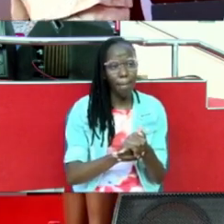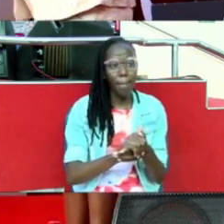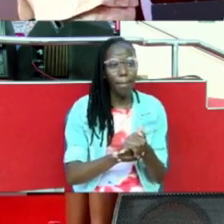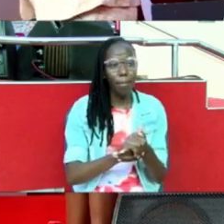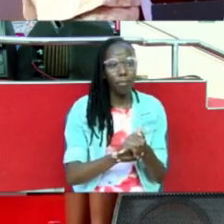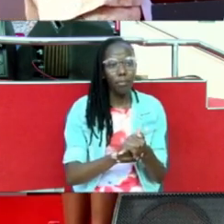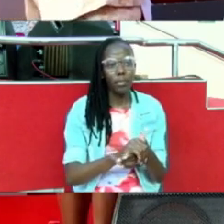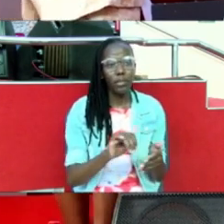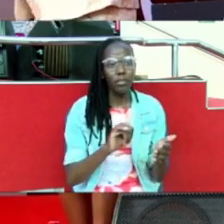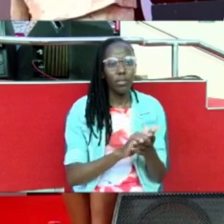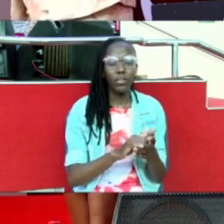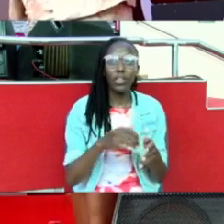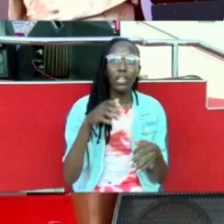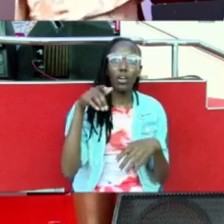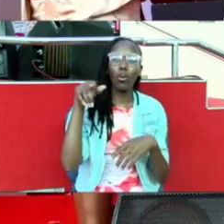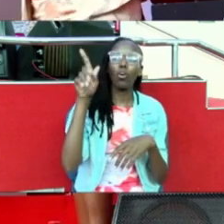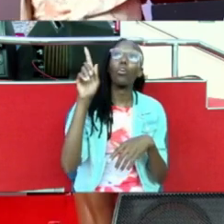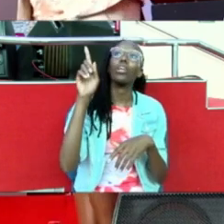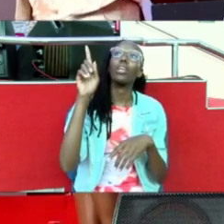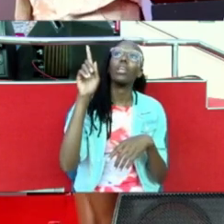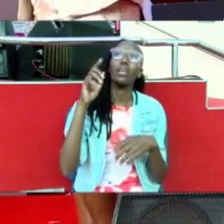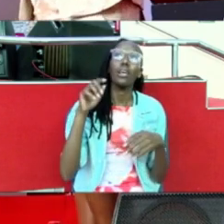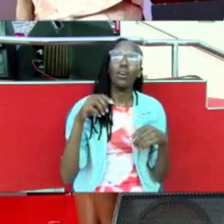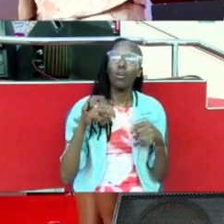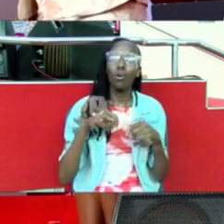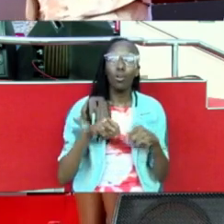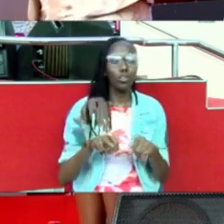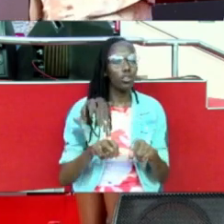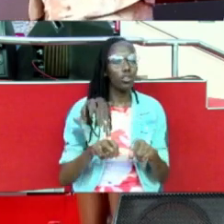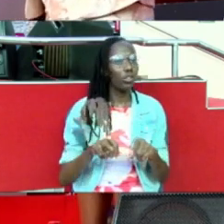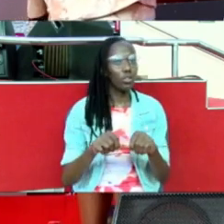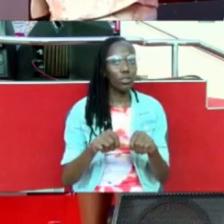that our God remains our song changer.